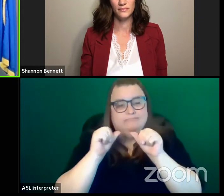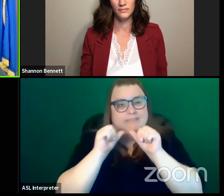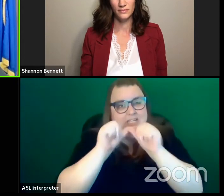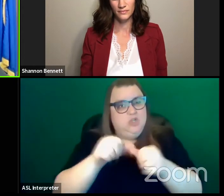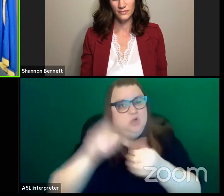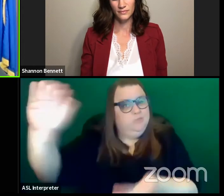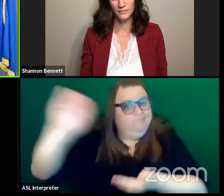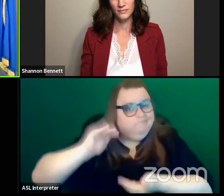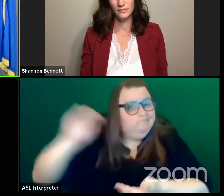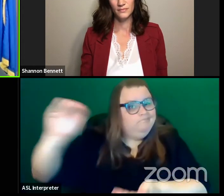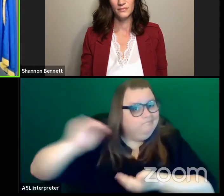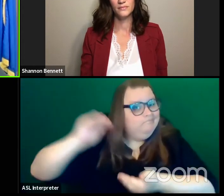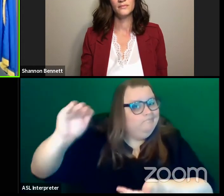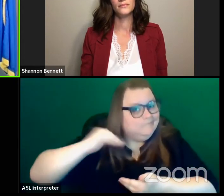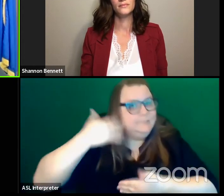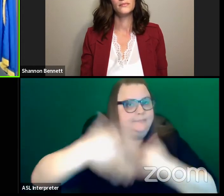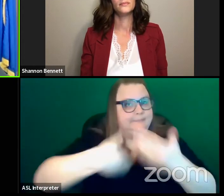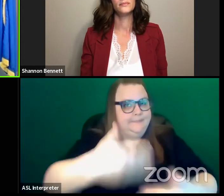get our way through this.